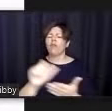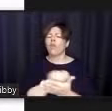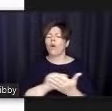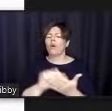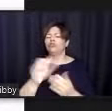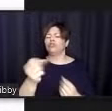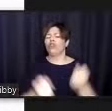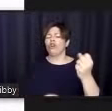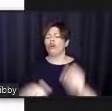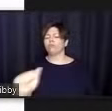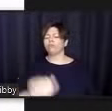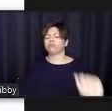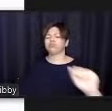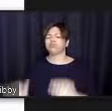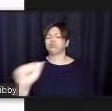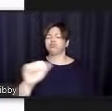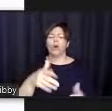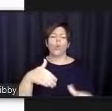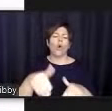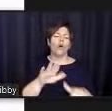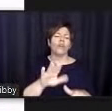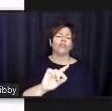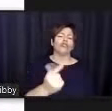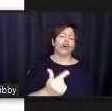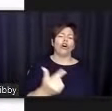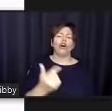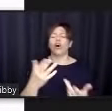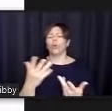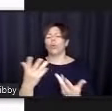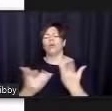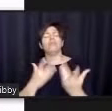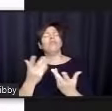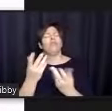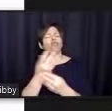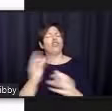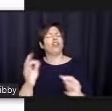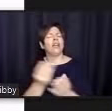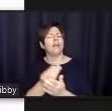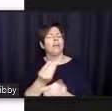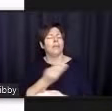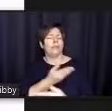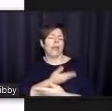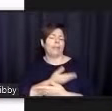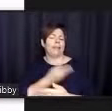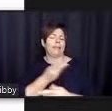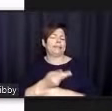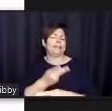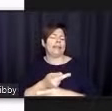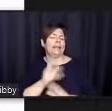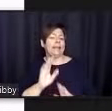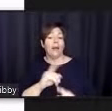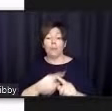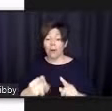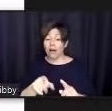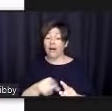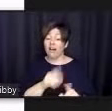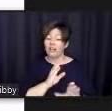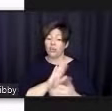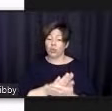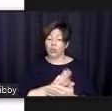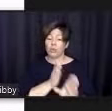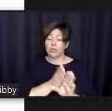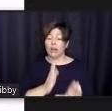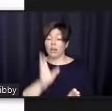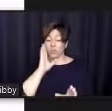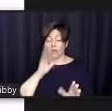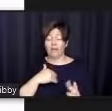grass, or just walk their dog or something like that. Free babysitting also works. But it's just basically they're going to be overworked when they come back to school